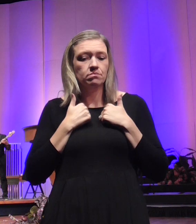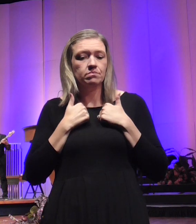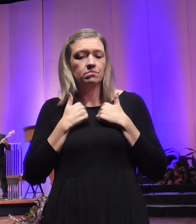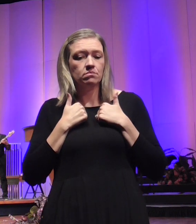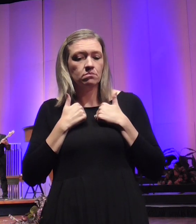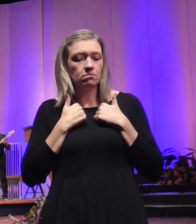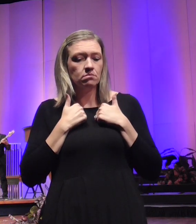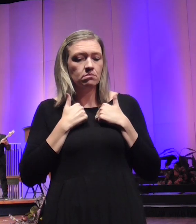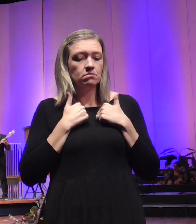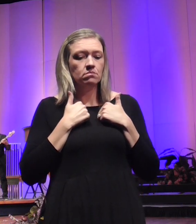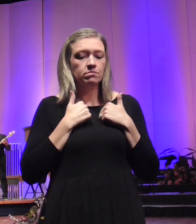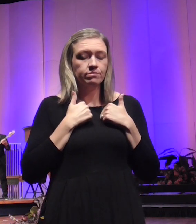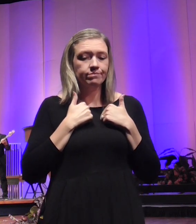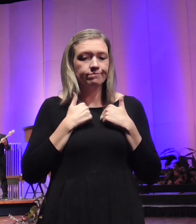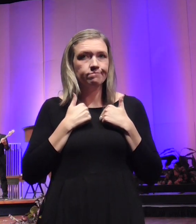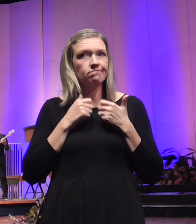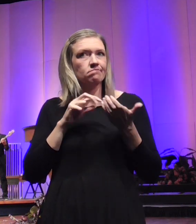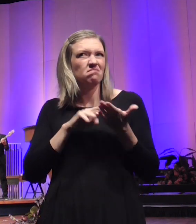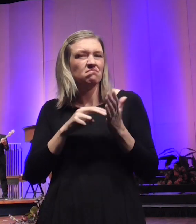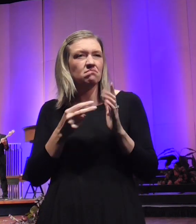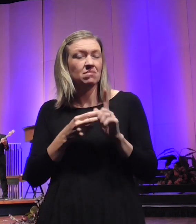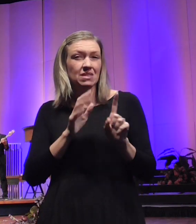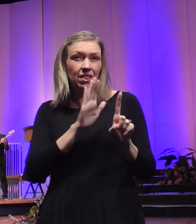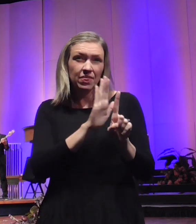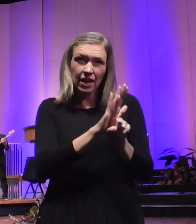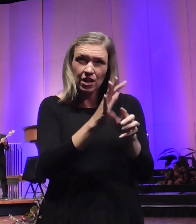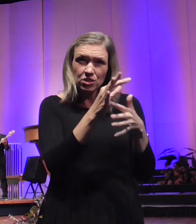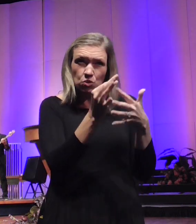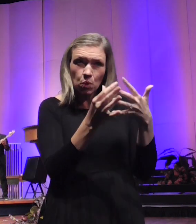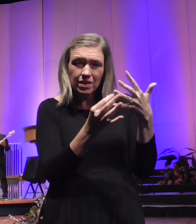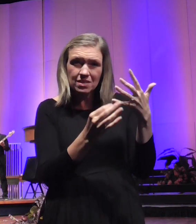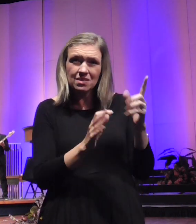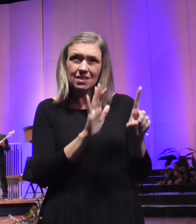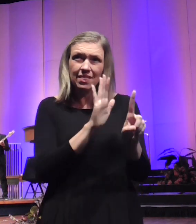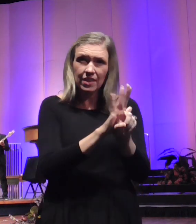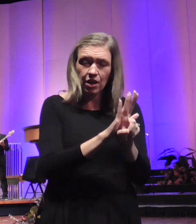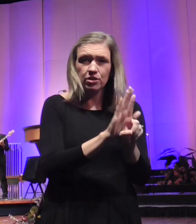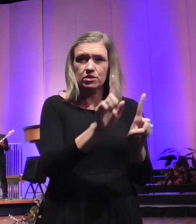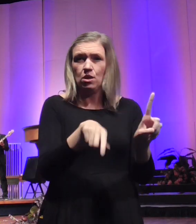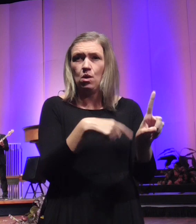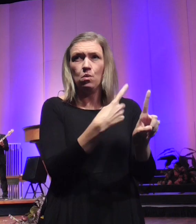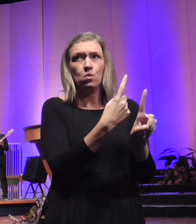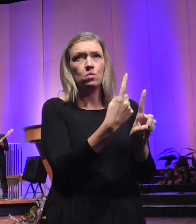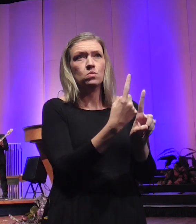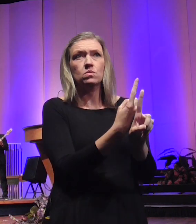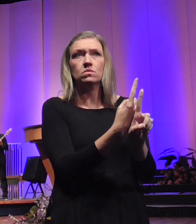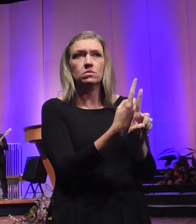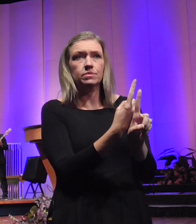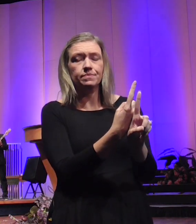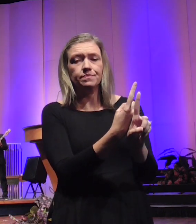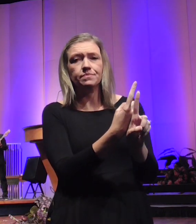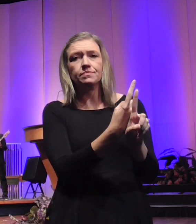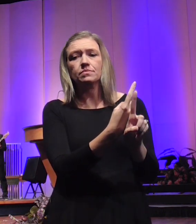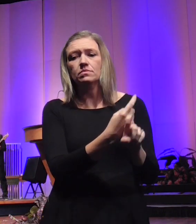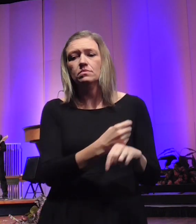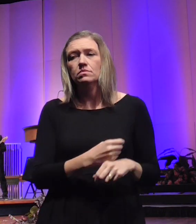life, and so the choice is theirs and theirs alone.